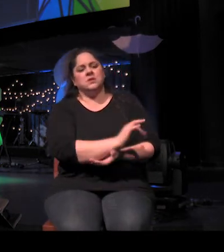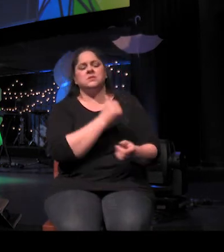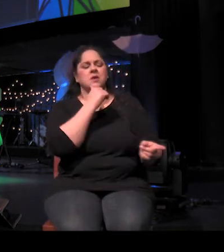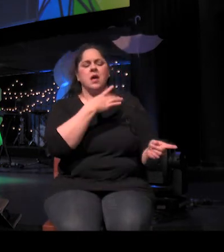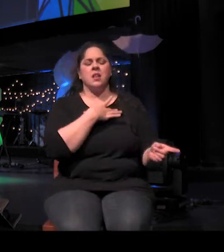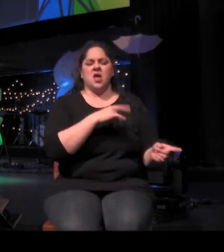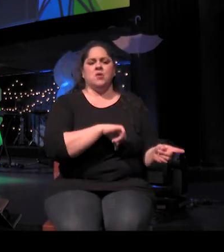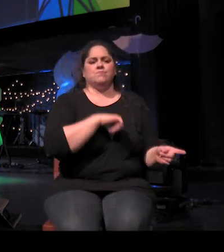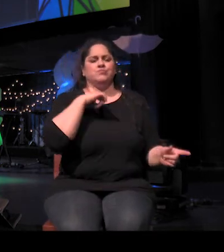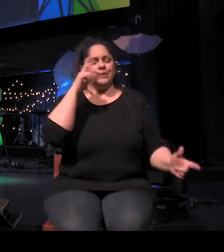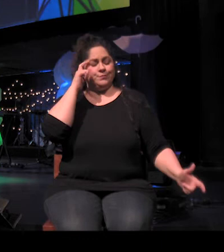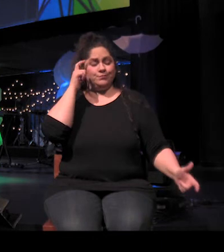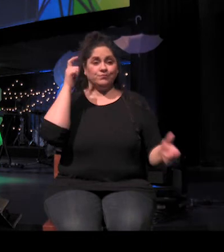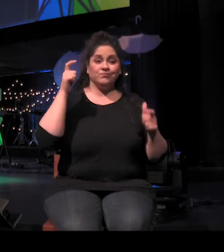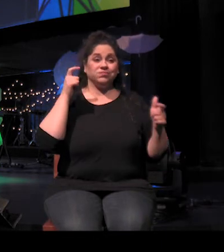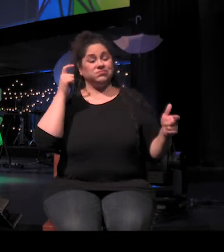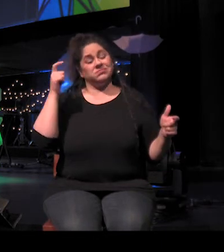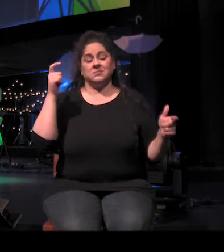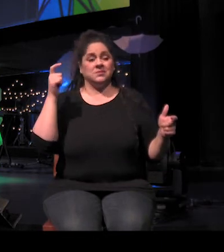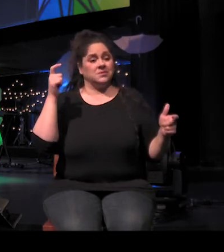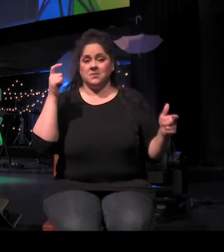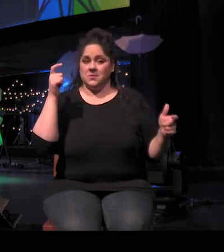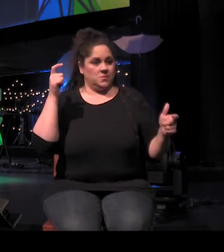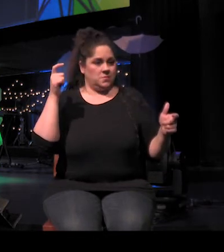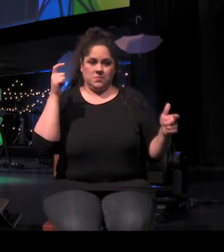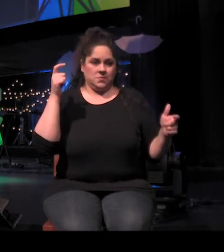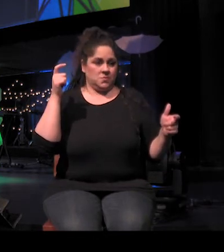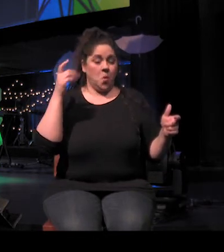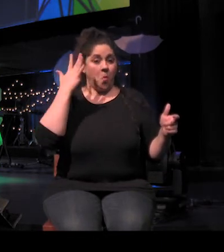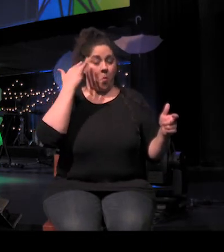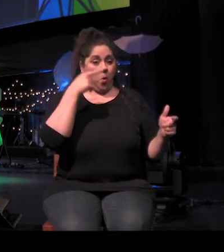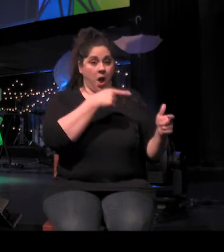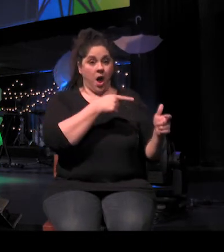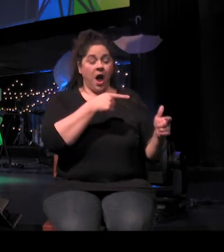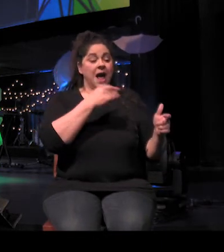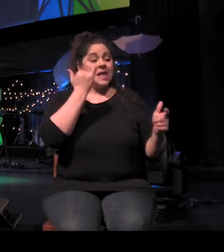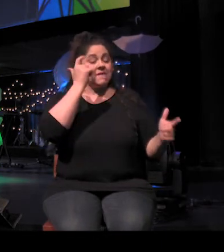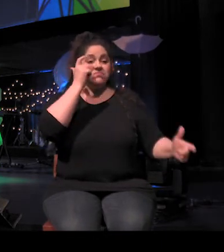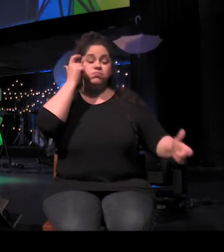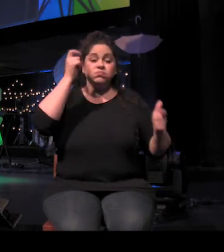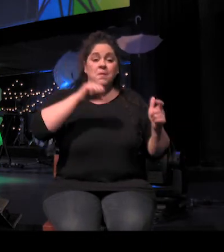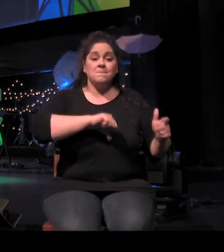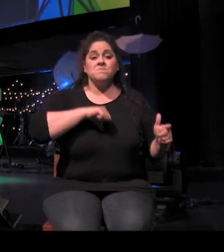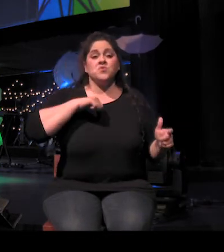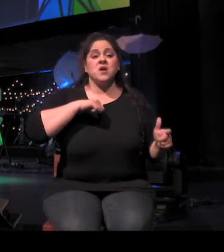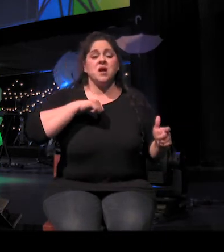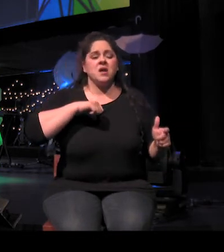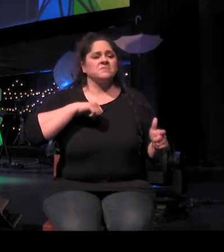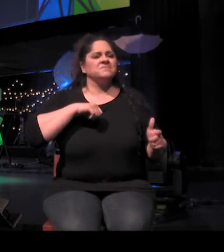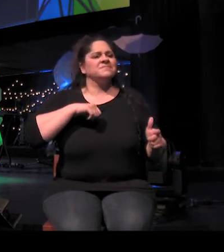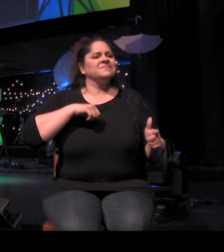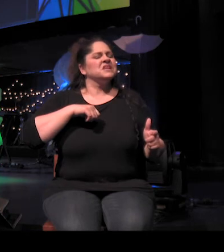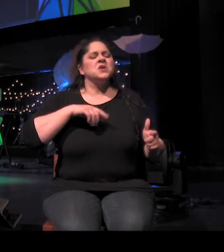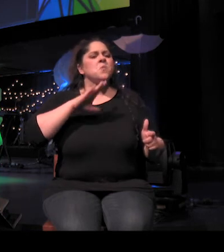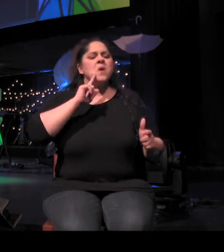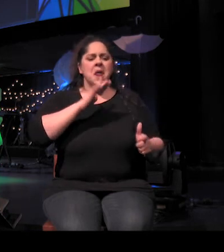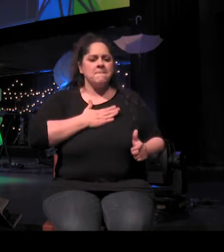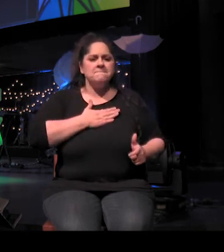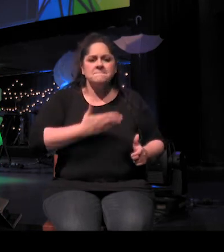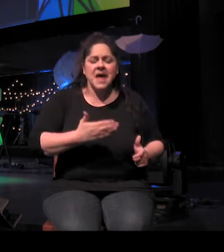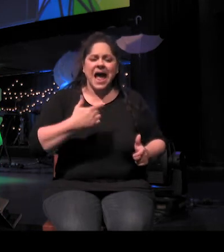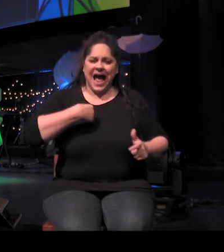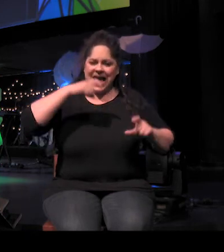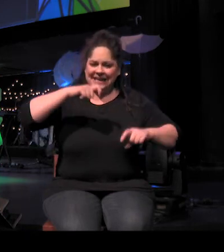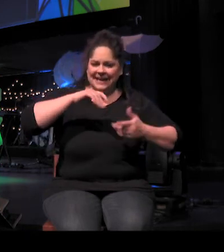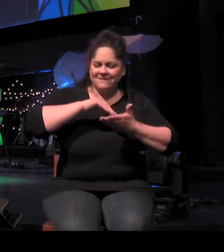The heart of pride never admits that they do anything wrong, never admits their need for repentance or